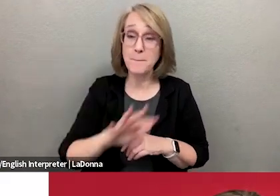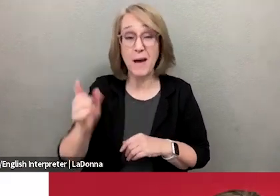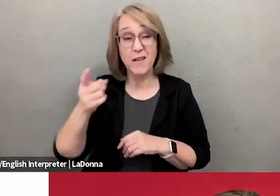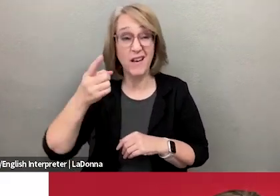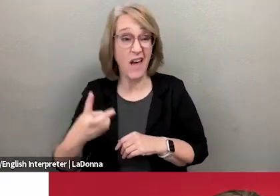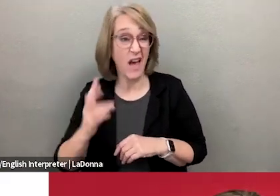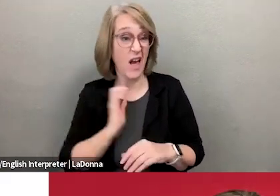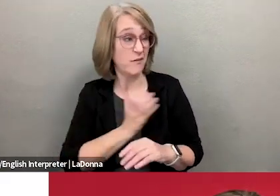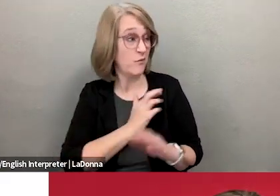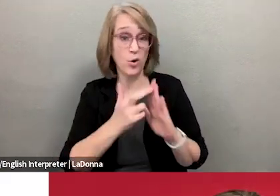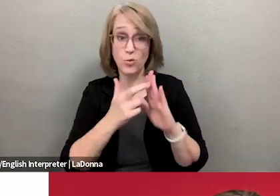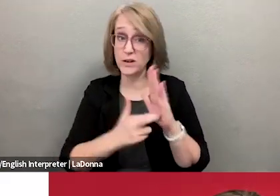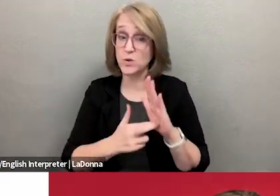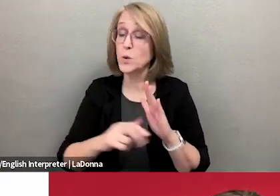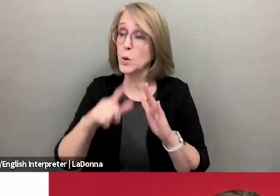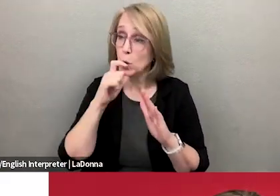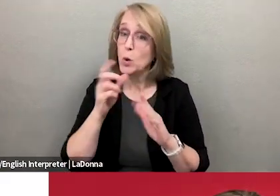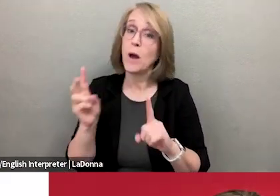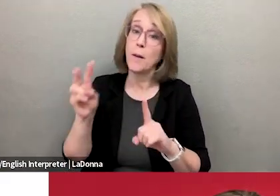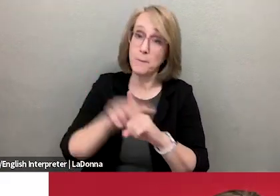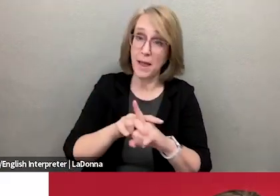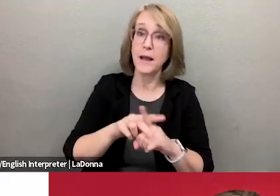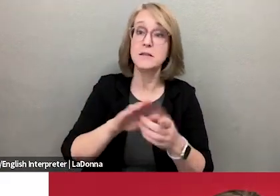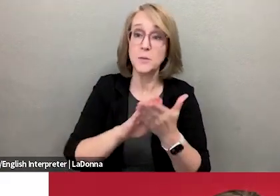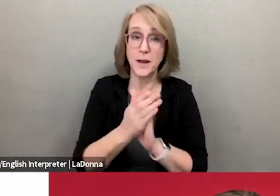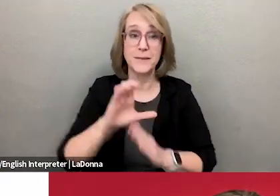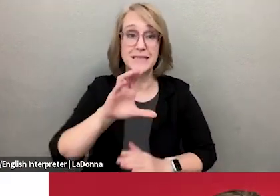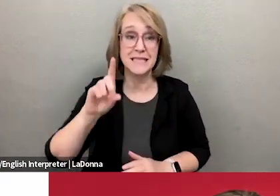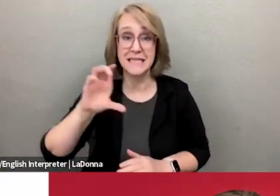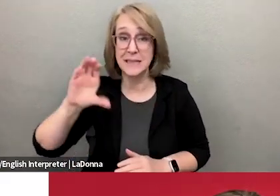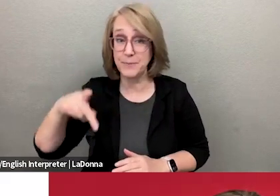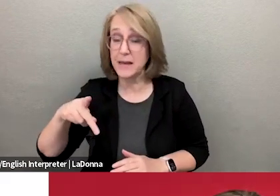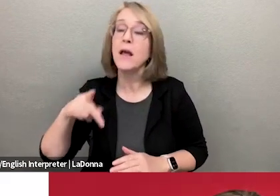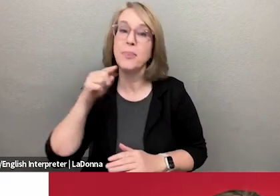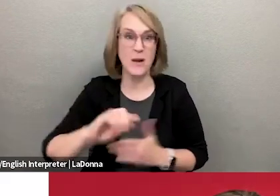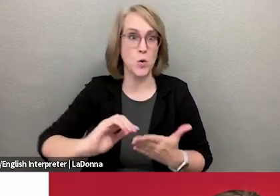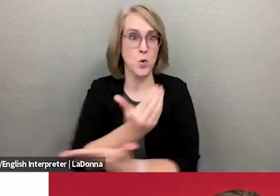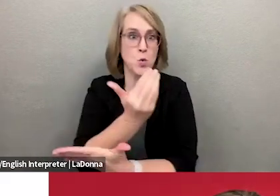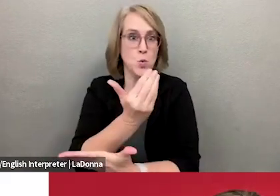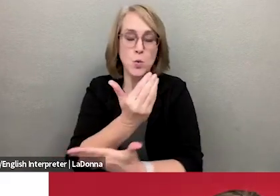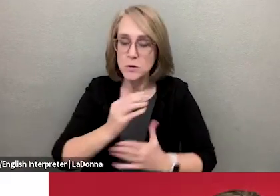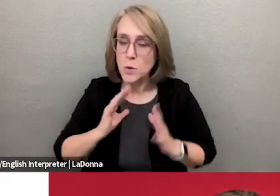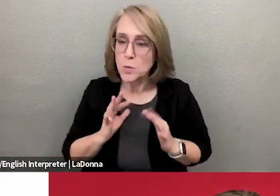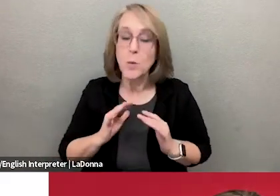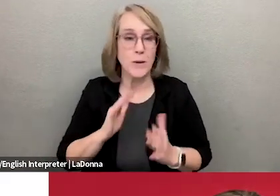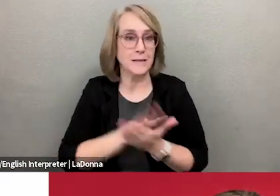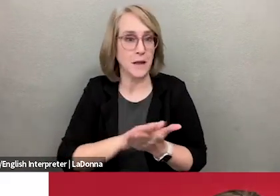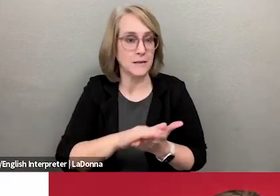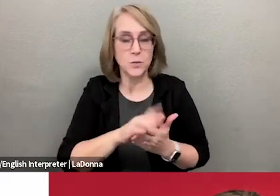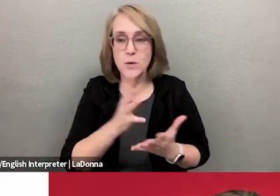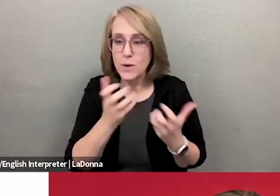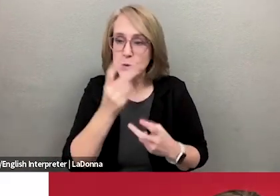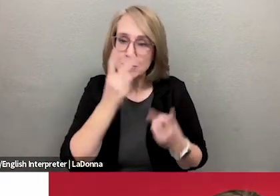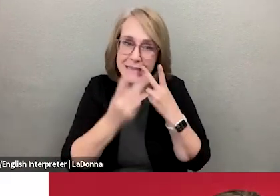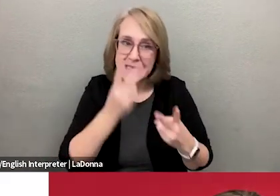apply to become a certified direct care professionals are brand new to caregiving. So we really like to see that because we need more and more people to come